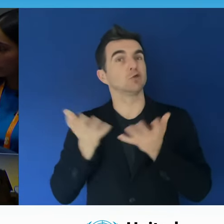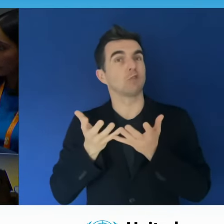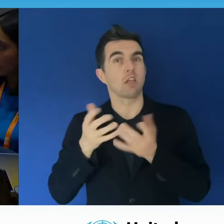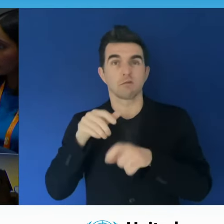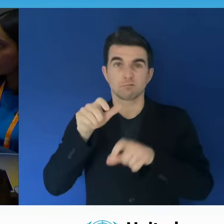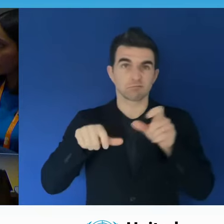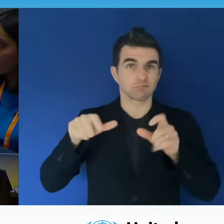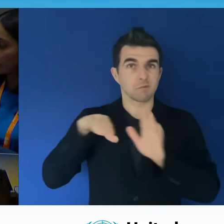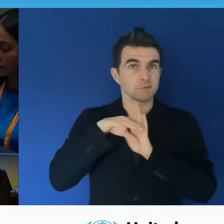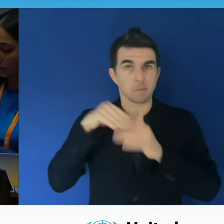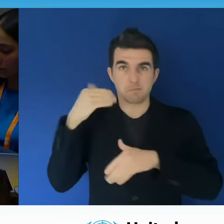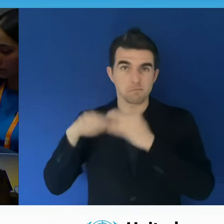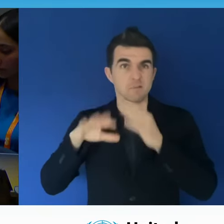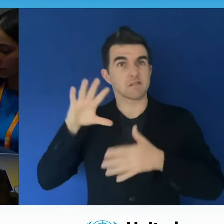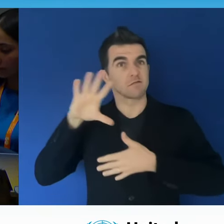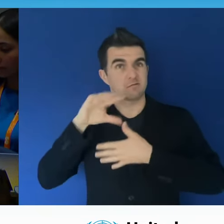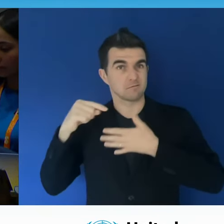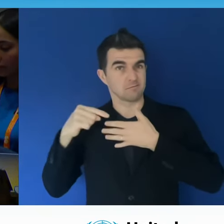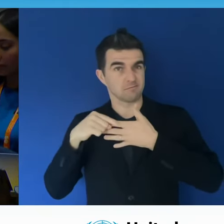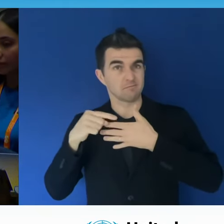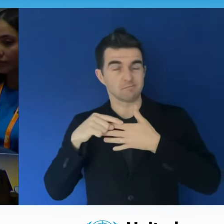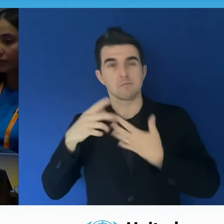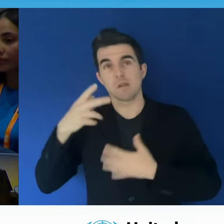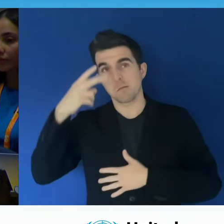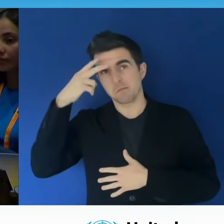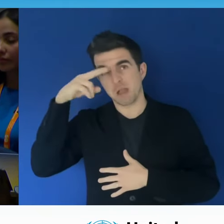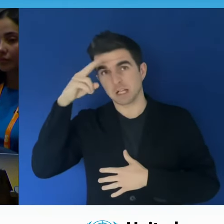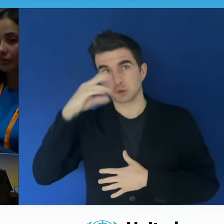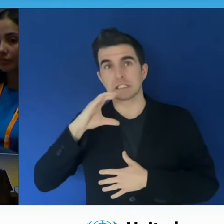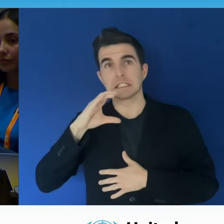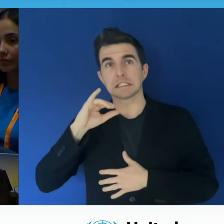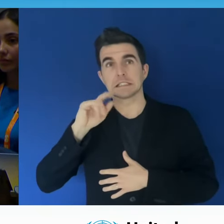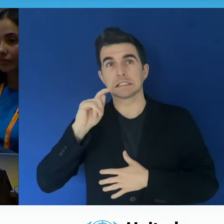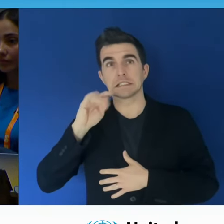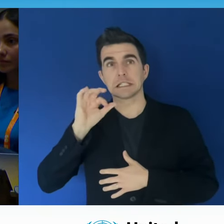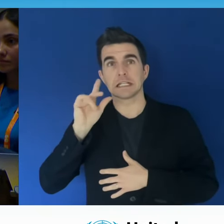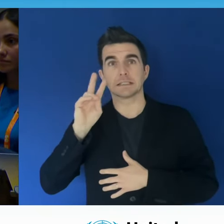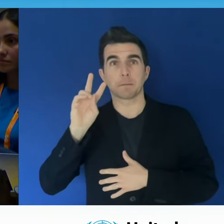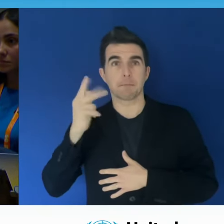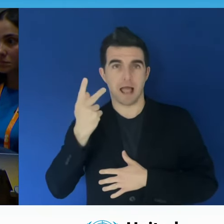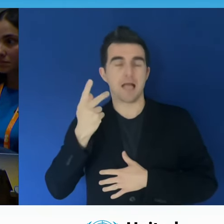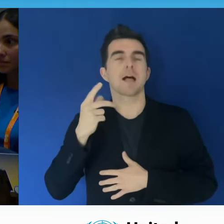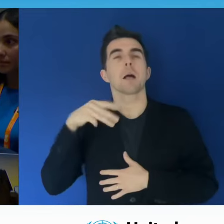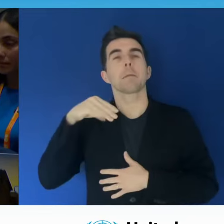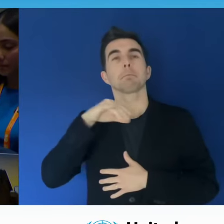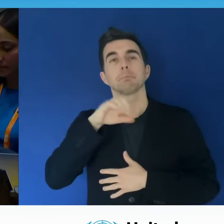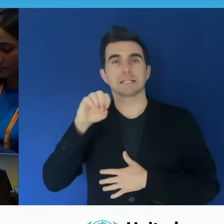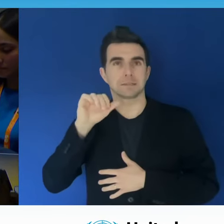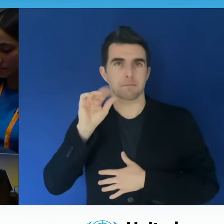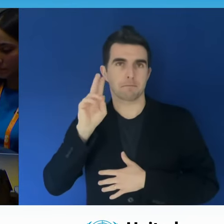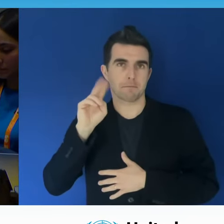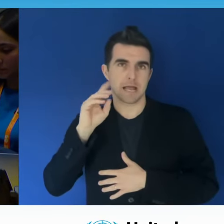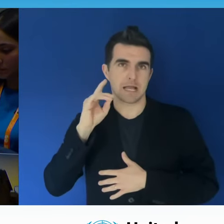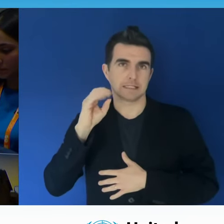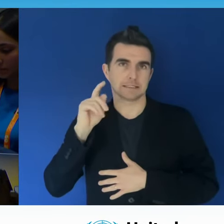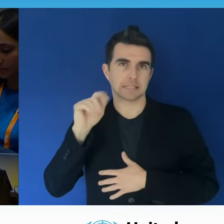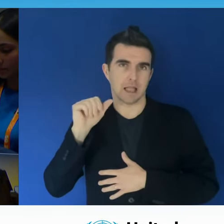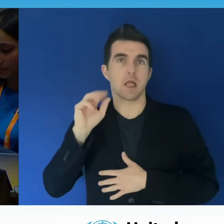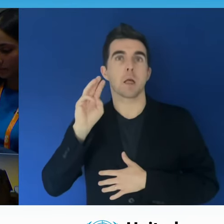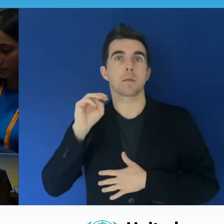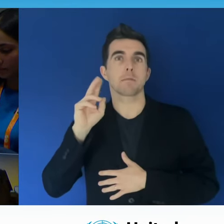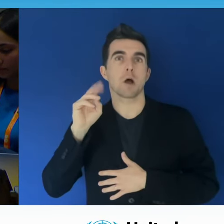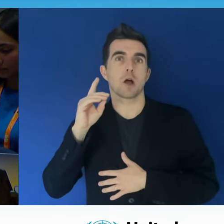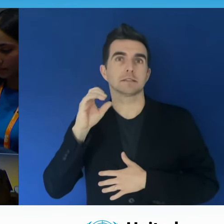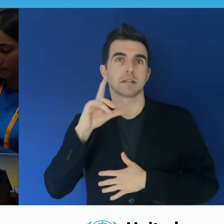Mundele Kuvuna, founder and manager of Surprise Tropical. Ms.